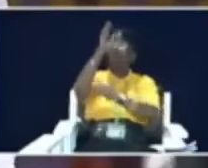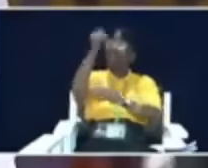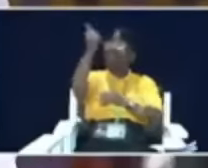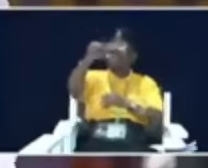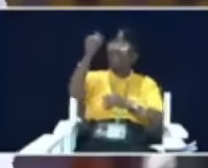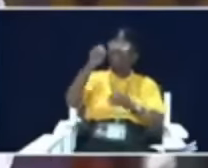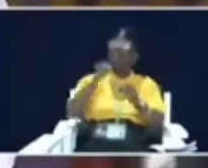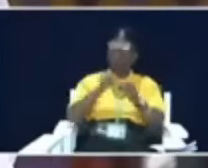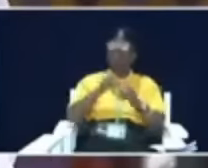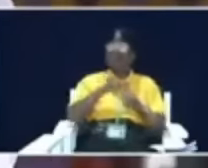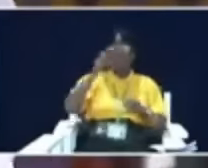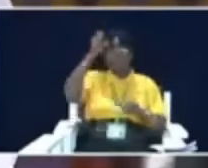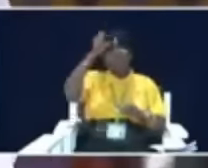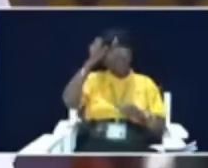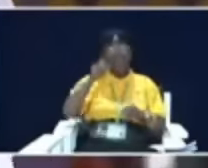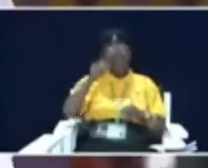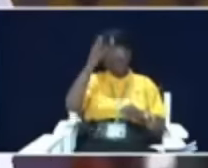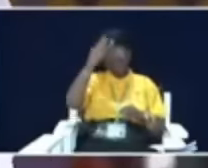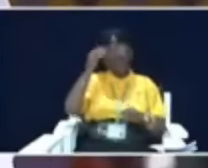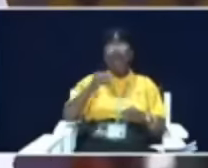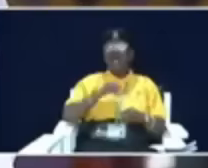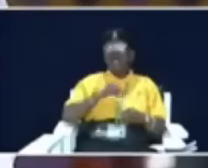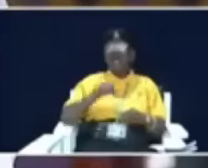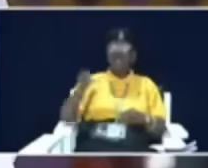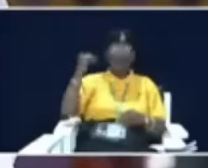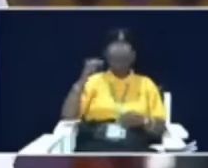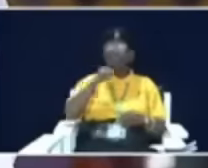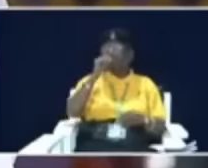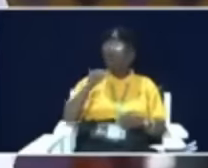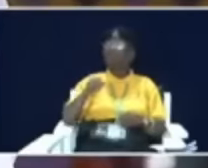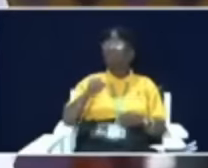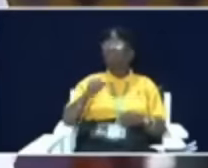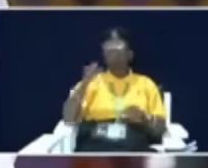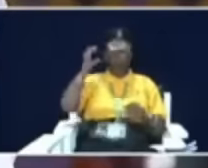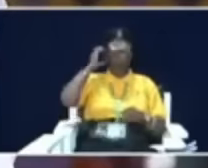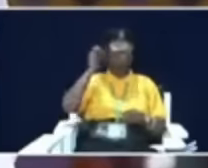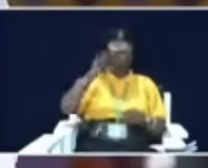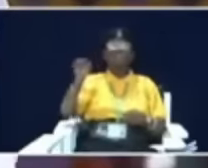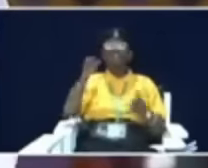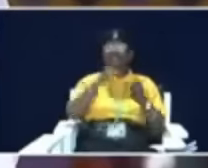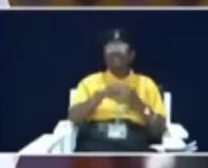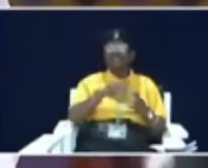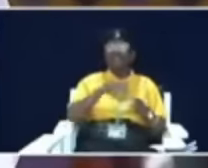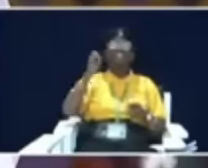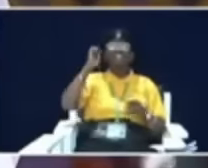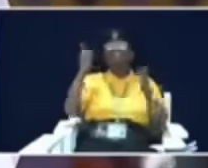And the devil knew that I wasn't hearing. So he tormented me as much as he could.